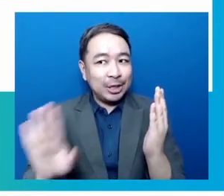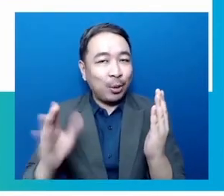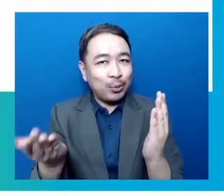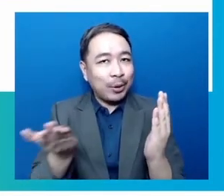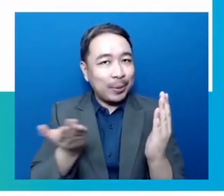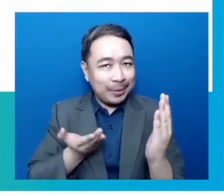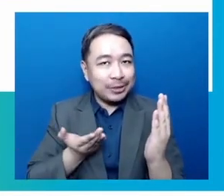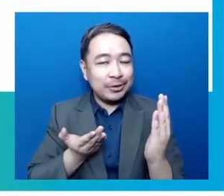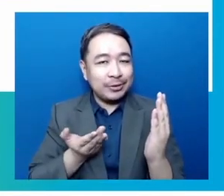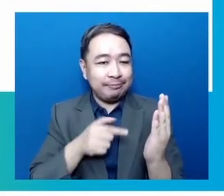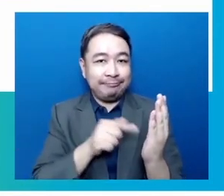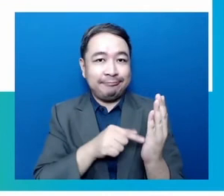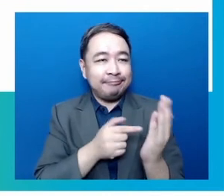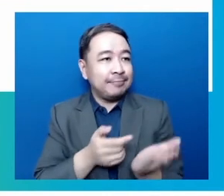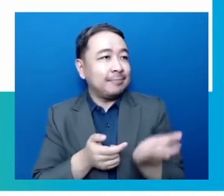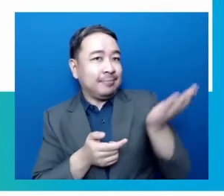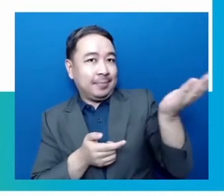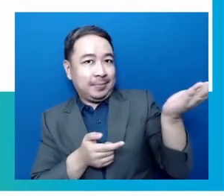There are other